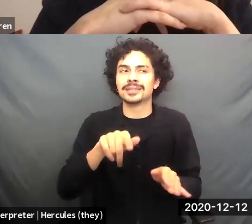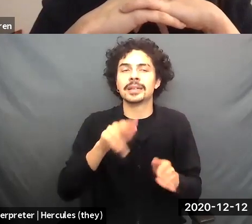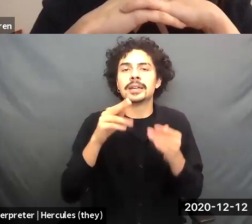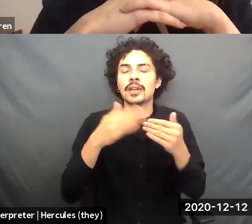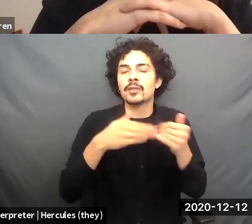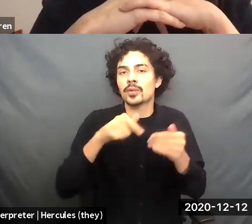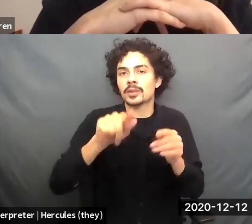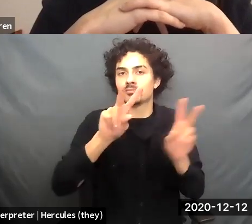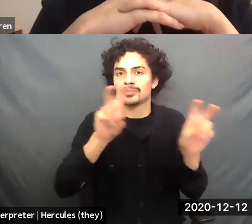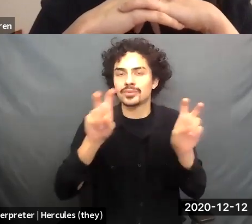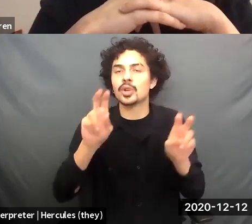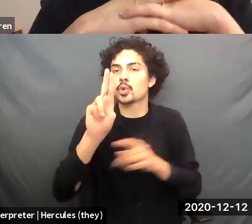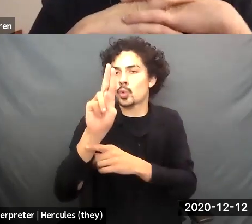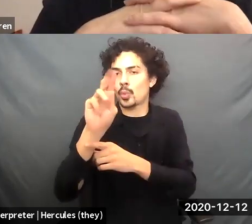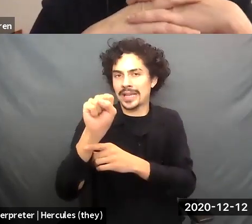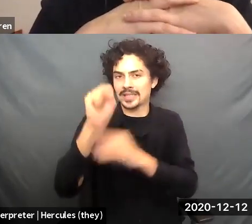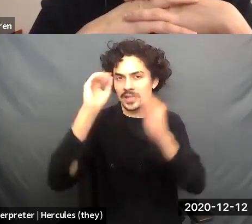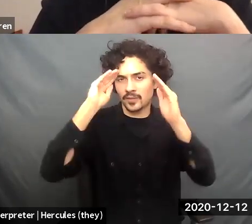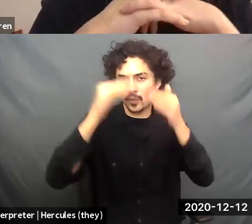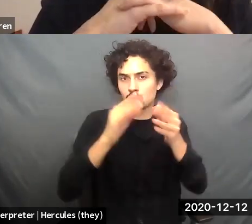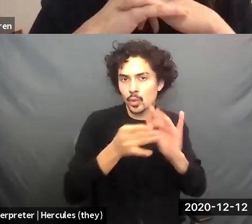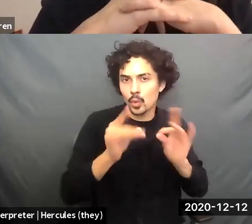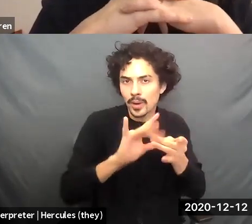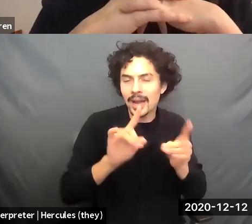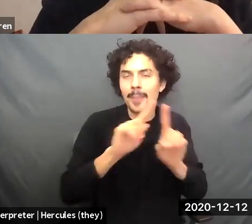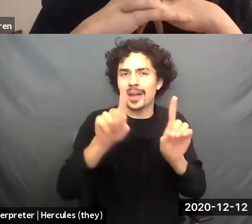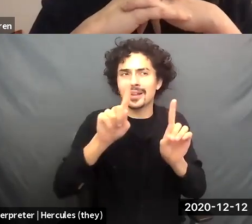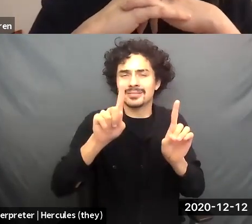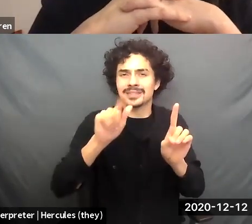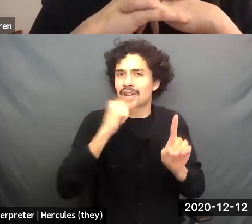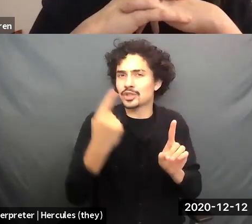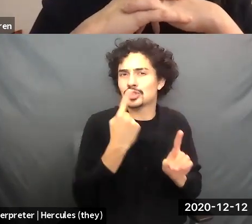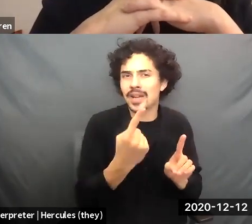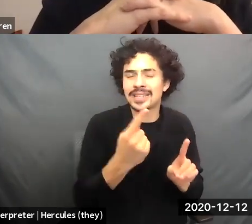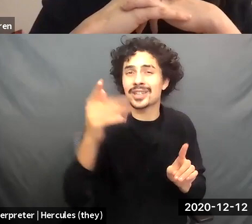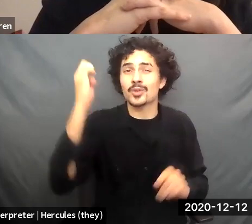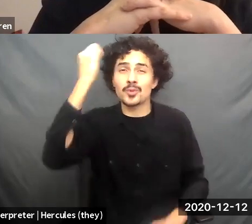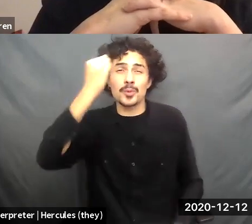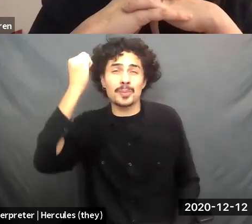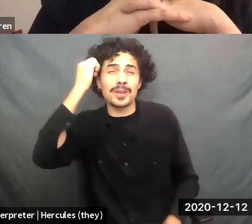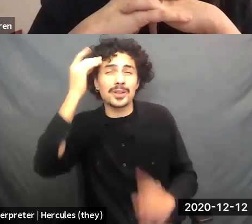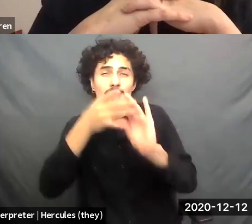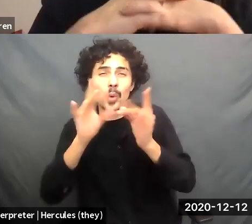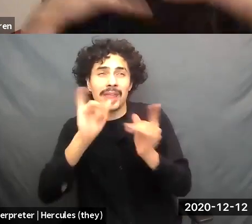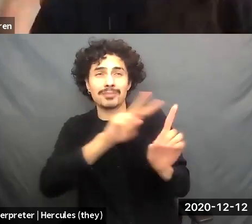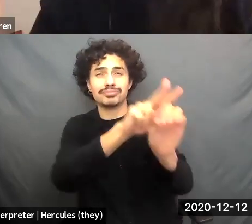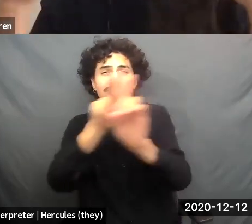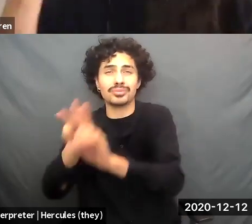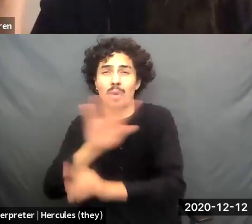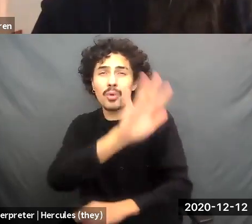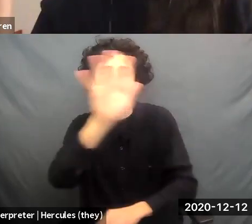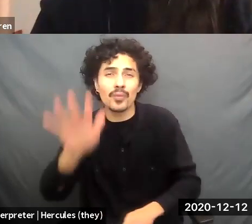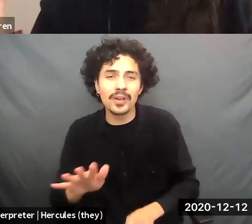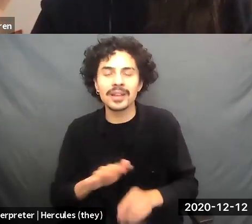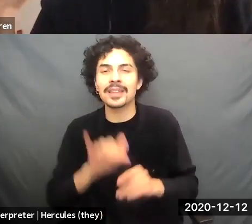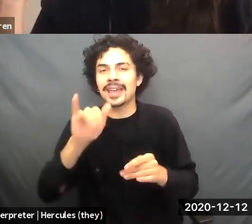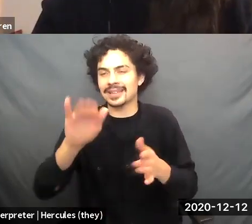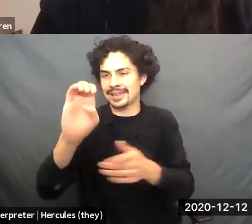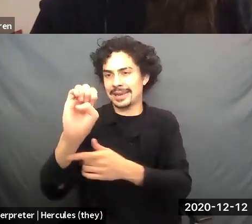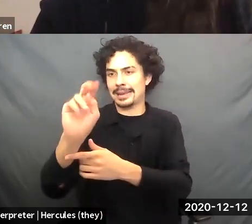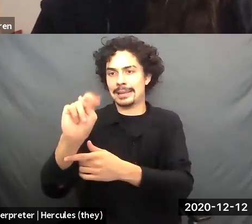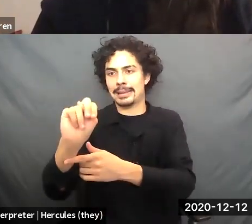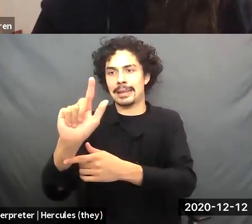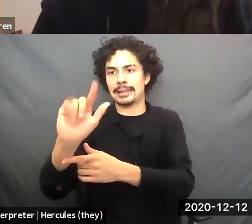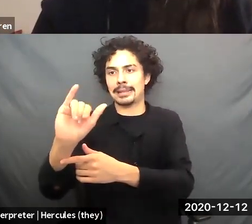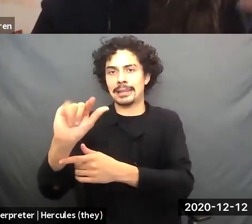centered story, but it's, it's a European one and it's one of, you know, of, of the enlightenment and we